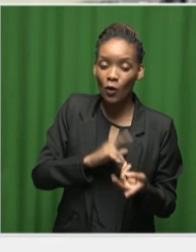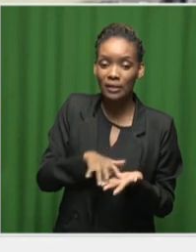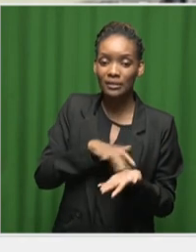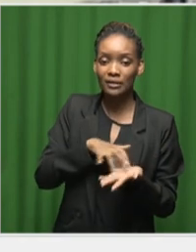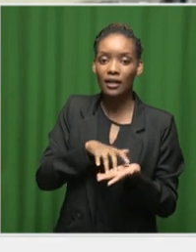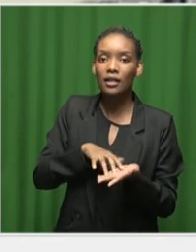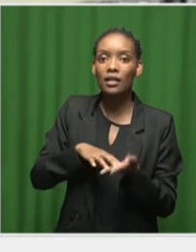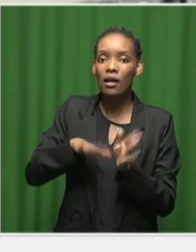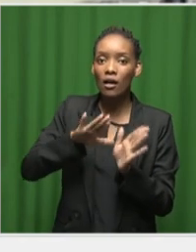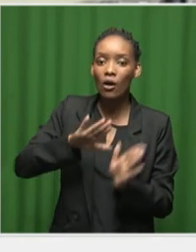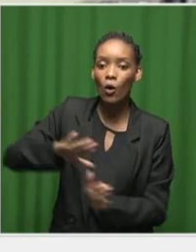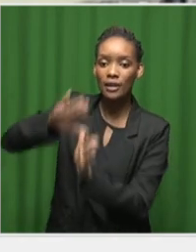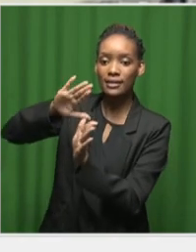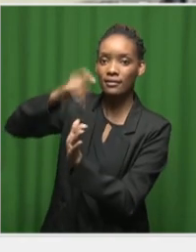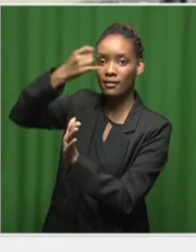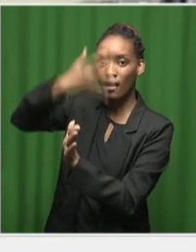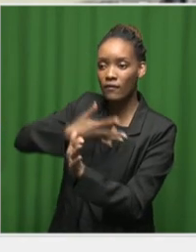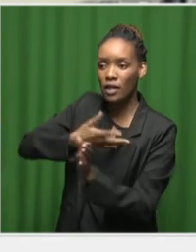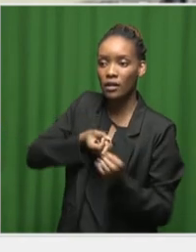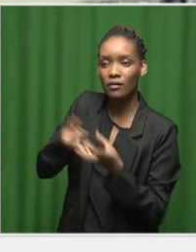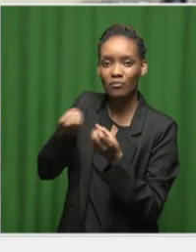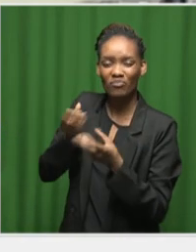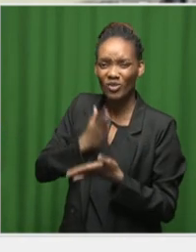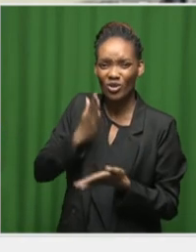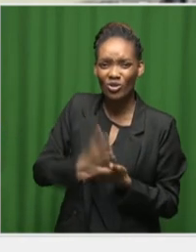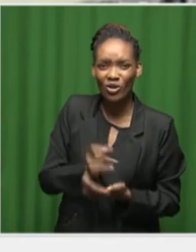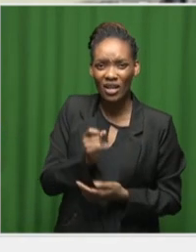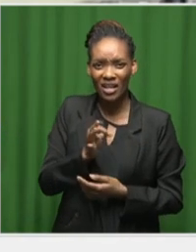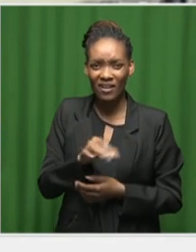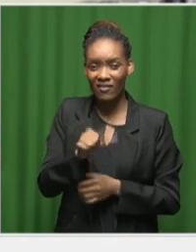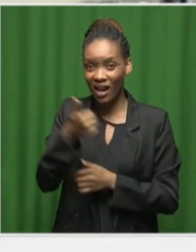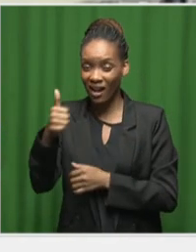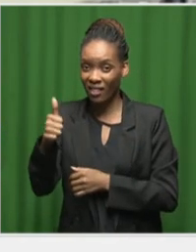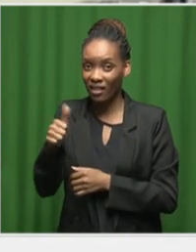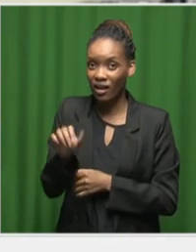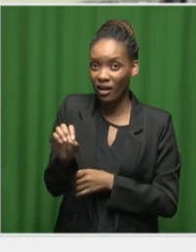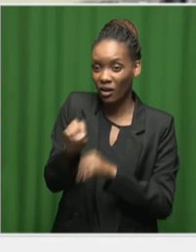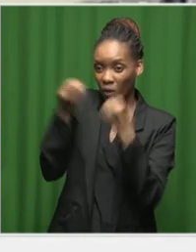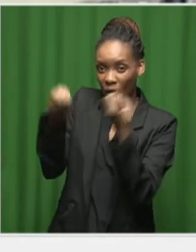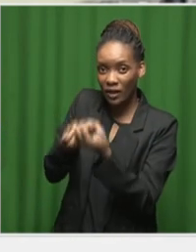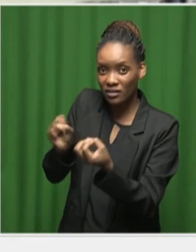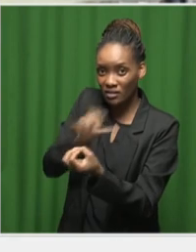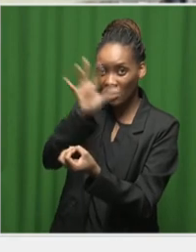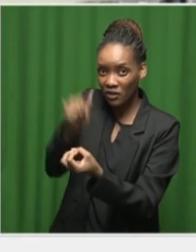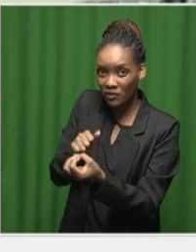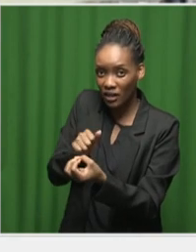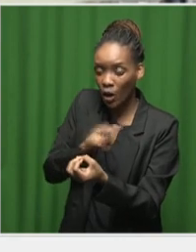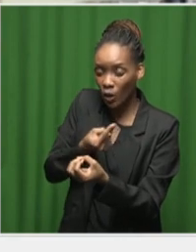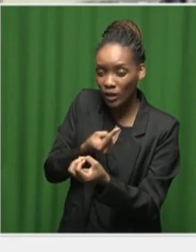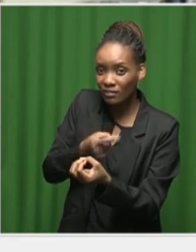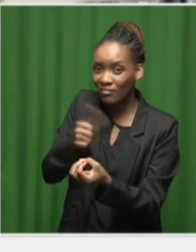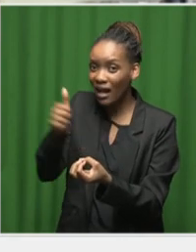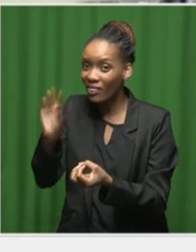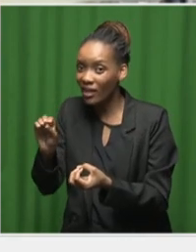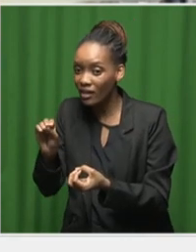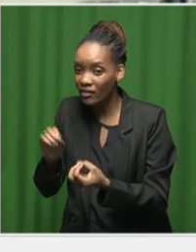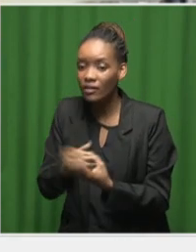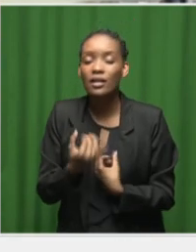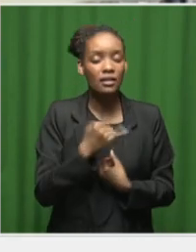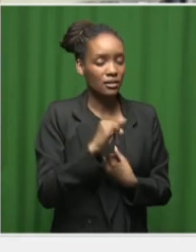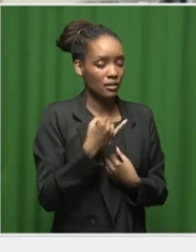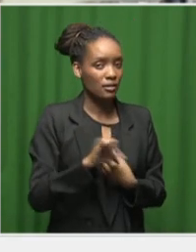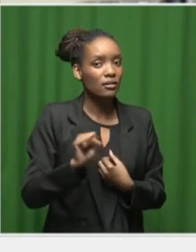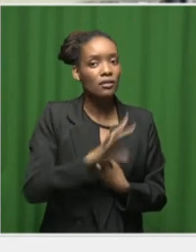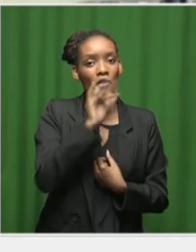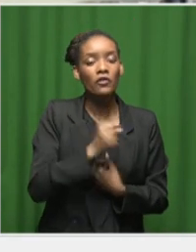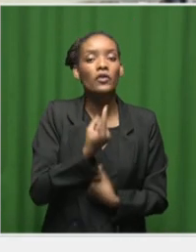continent. I'm not sure that there are any other organizations that do this on the continent. Is that still the case? Yes, it is still the